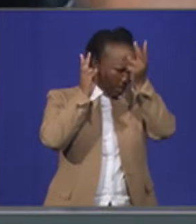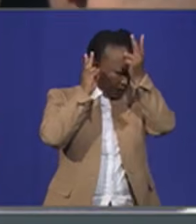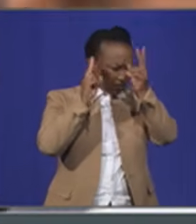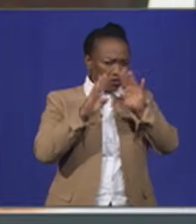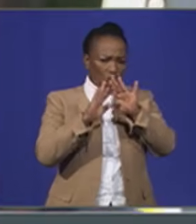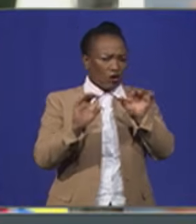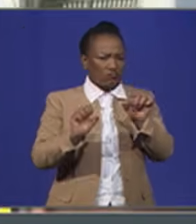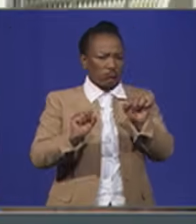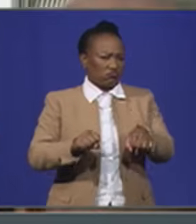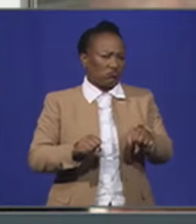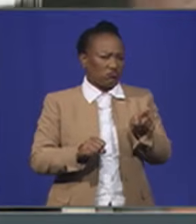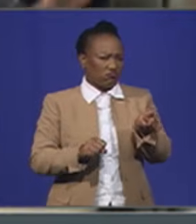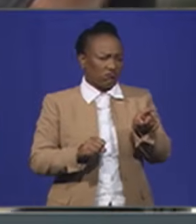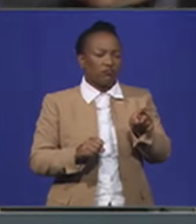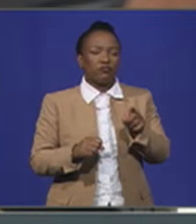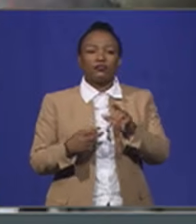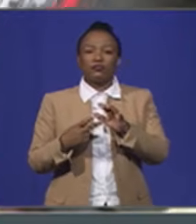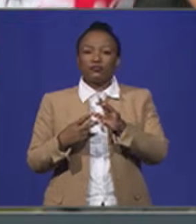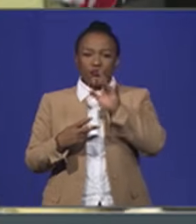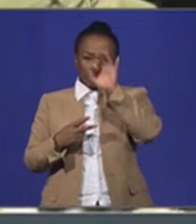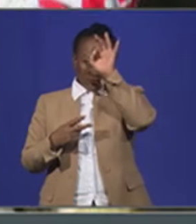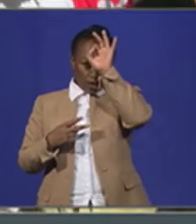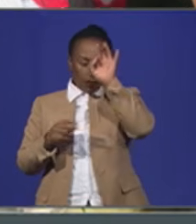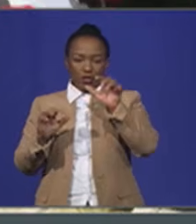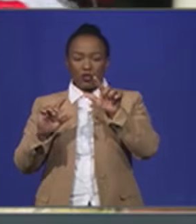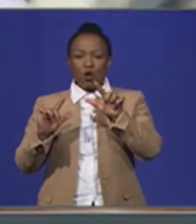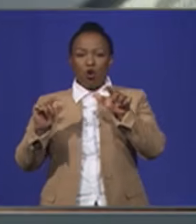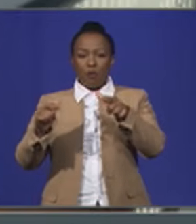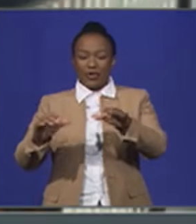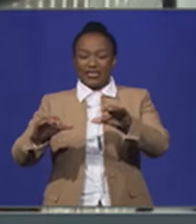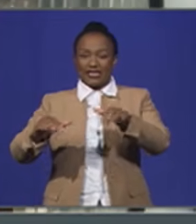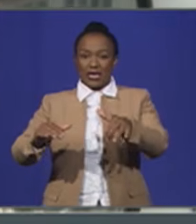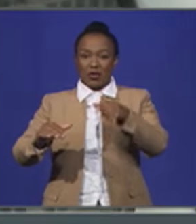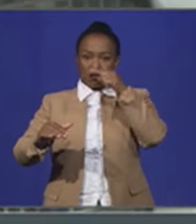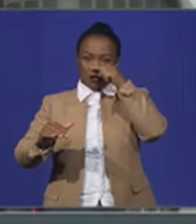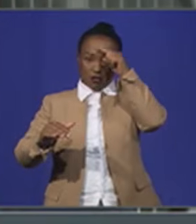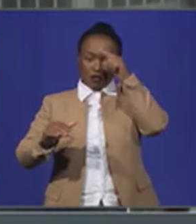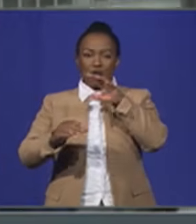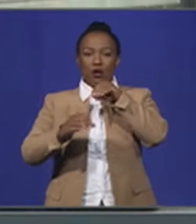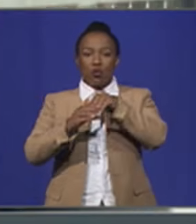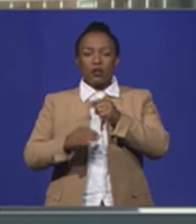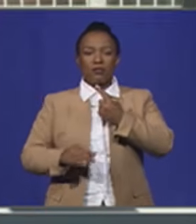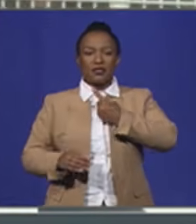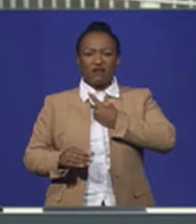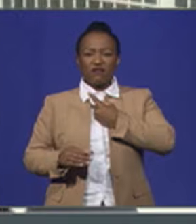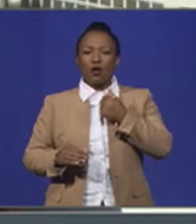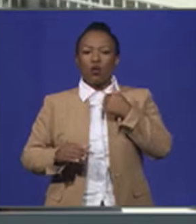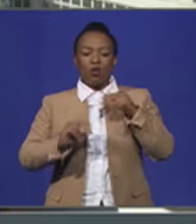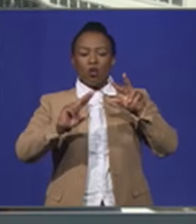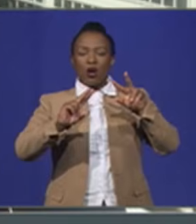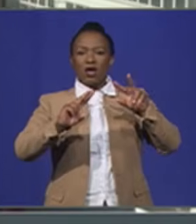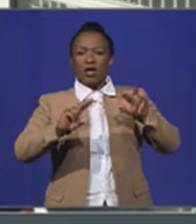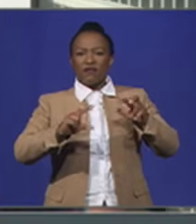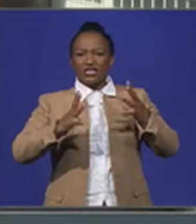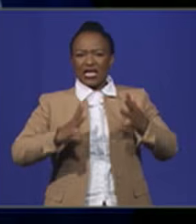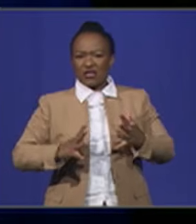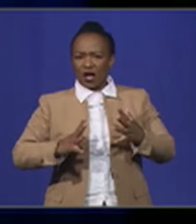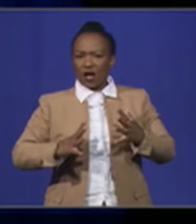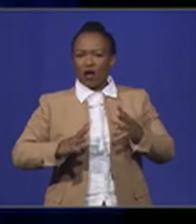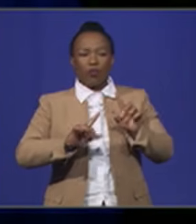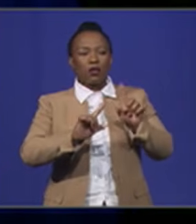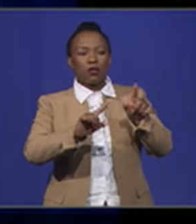And to add to that, the Police Portfolio Committee members, including myself, are not investigators that can go and question